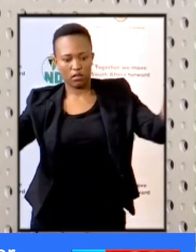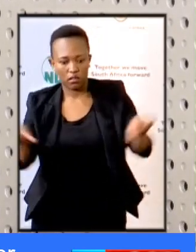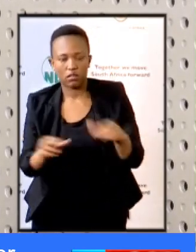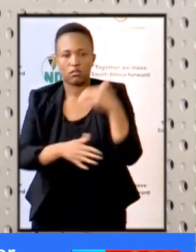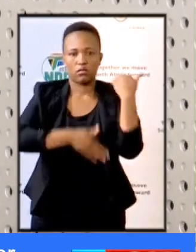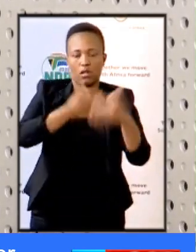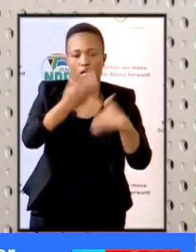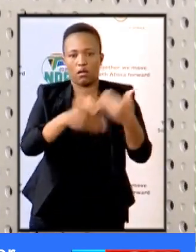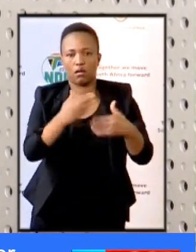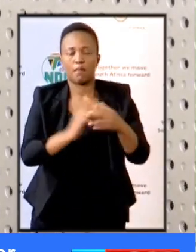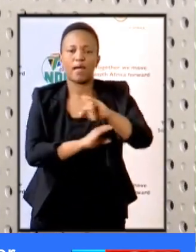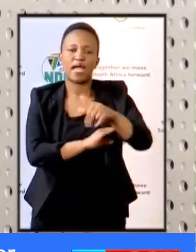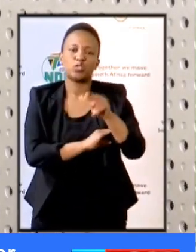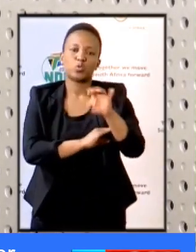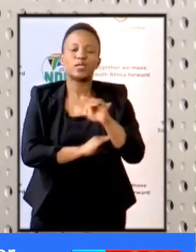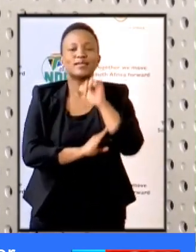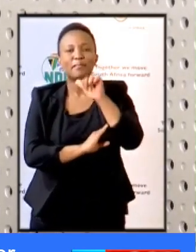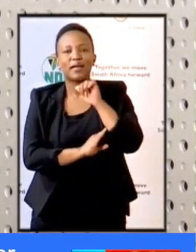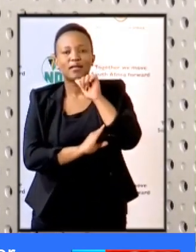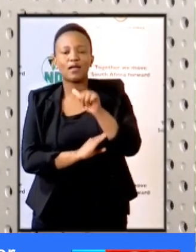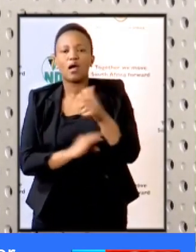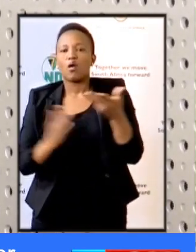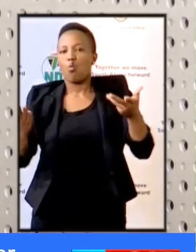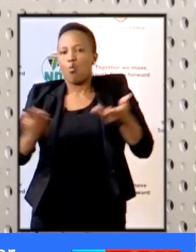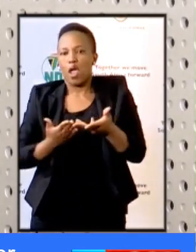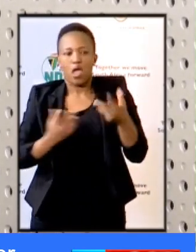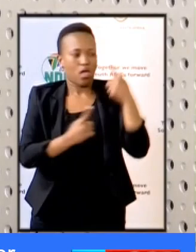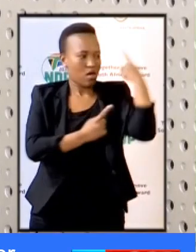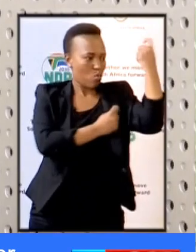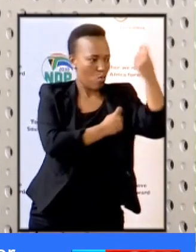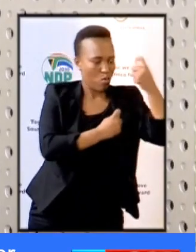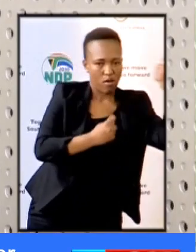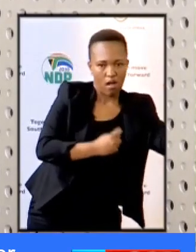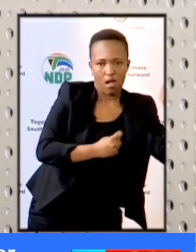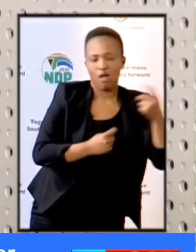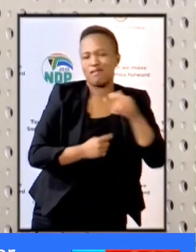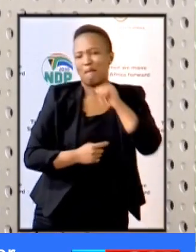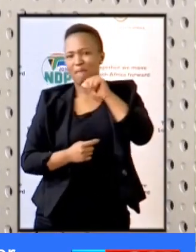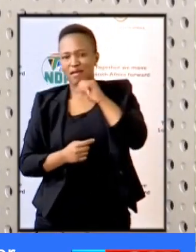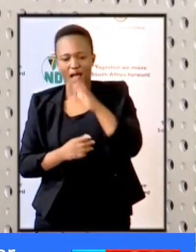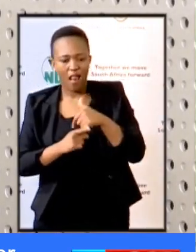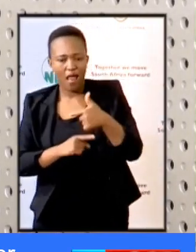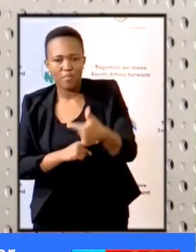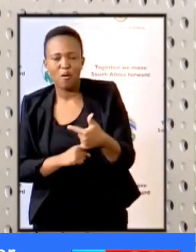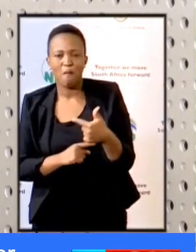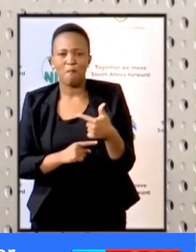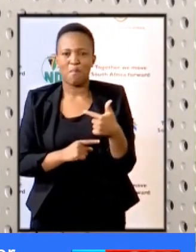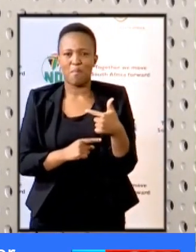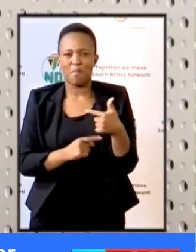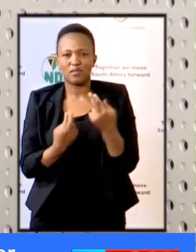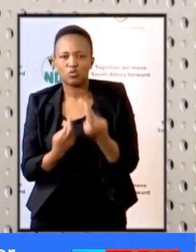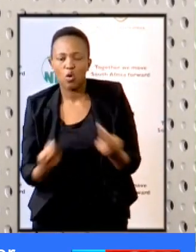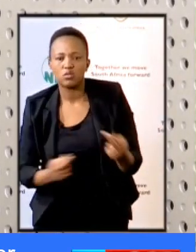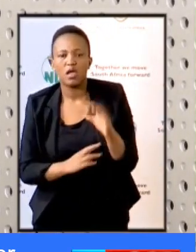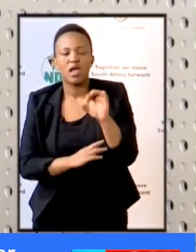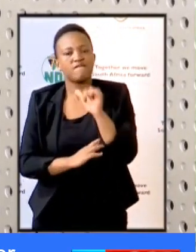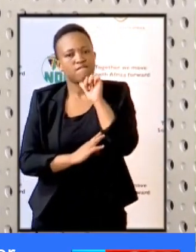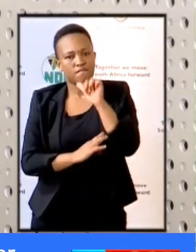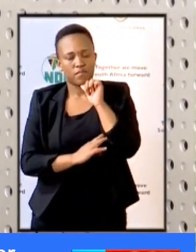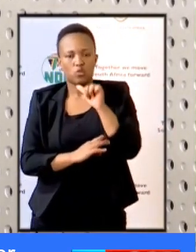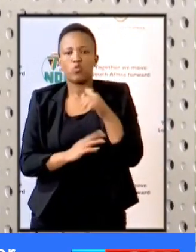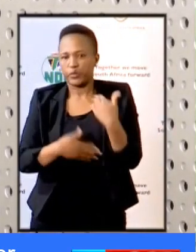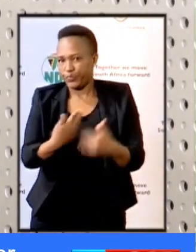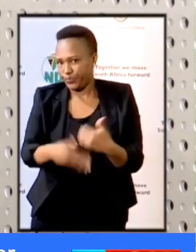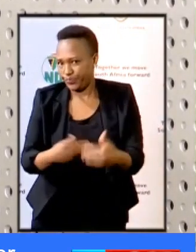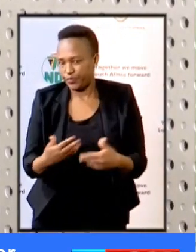students, irrespective of where they are, whether they have got laptops or connectivity or not. We might